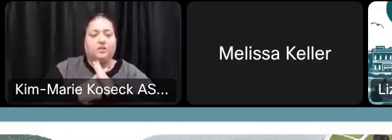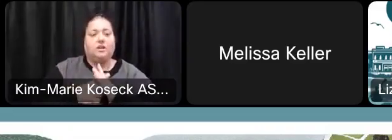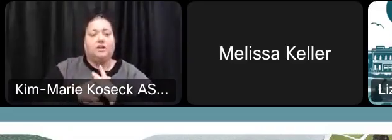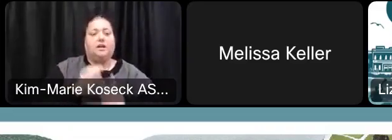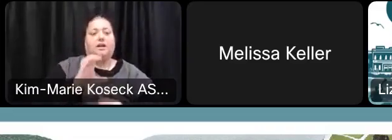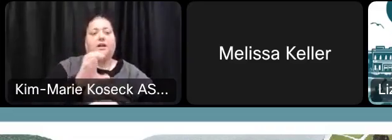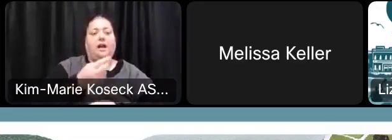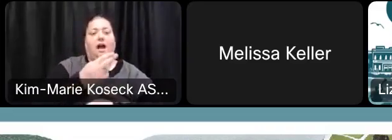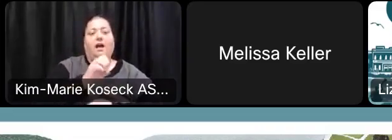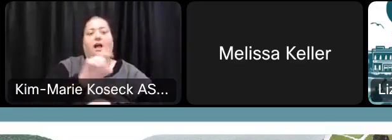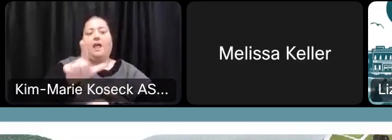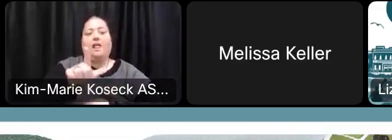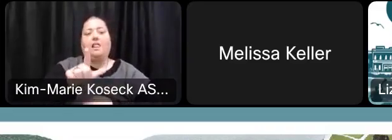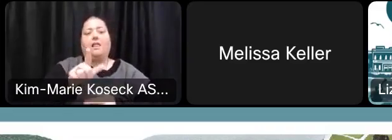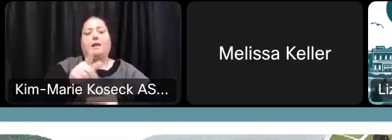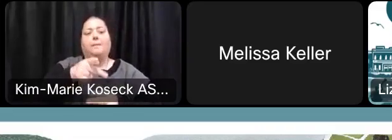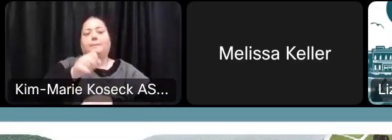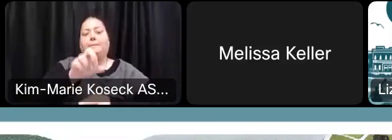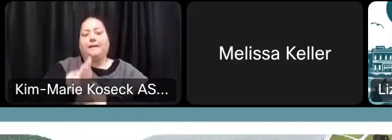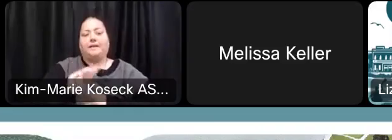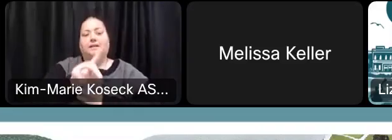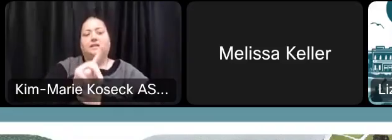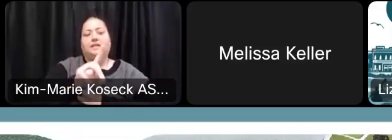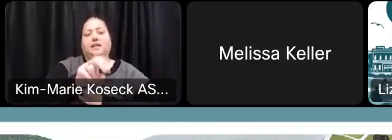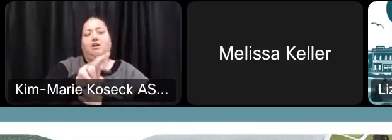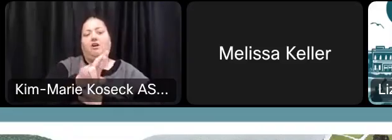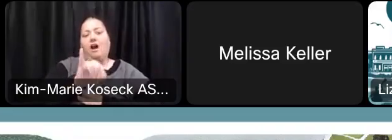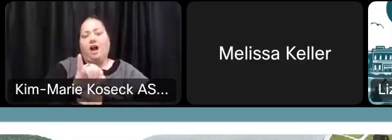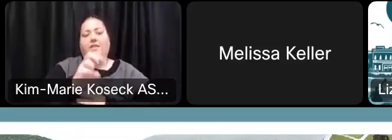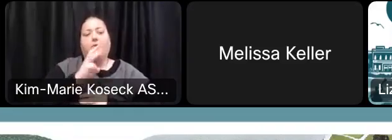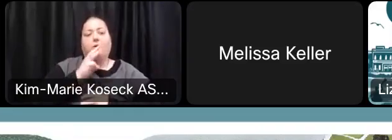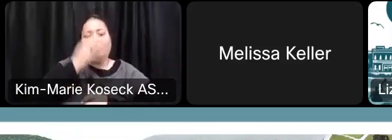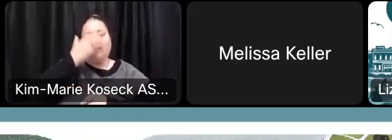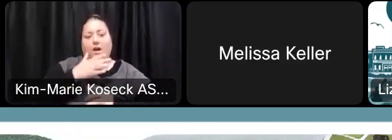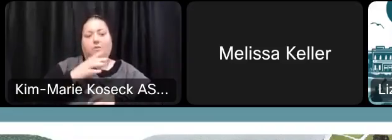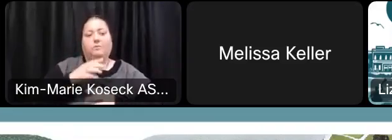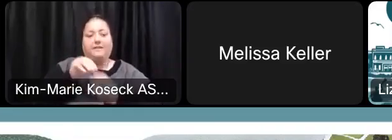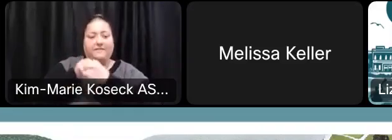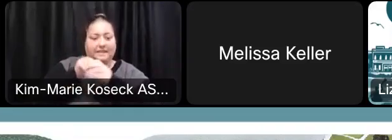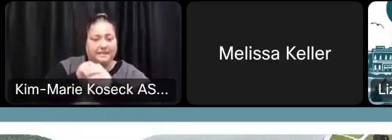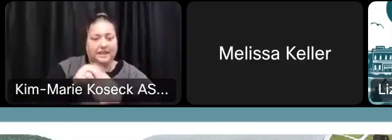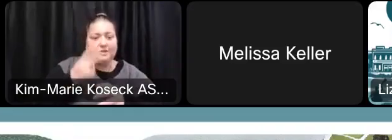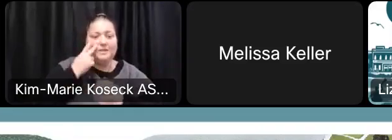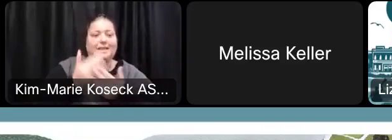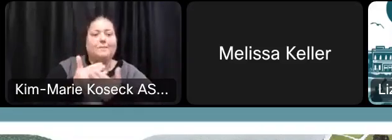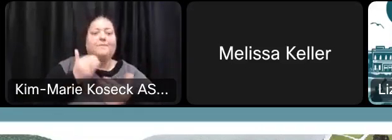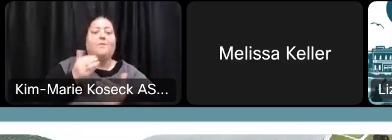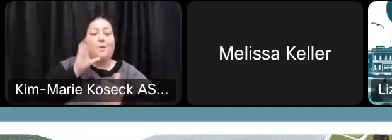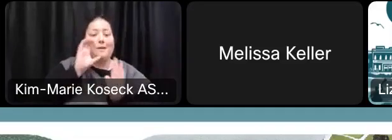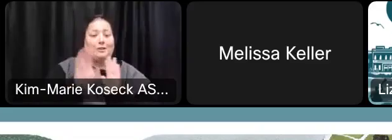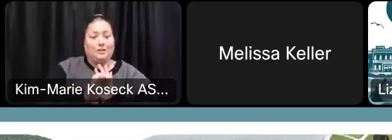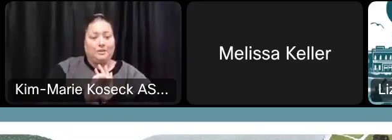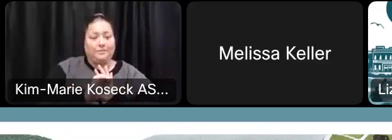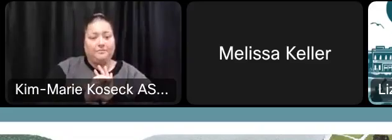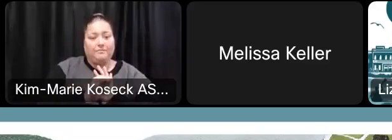right off of the DRI area, the waterfront area that we invested in. You'll see the before picture, which is